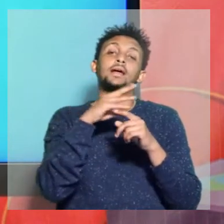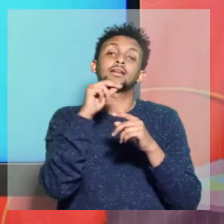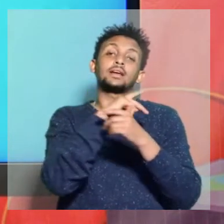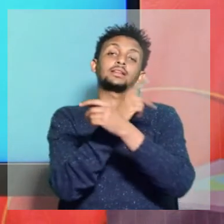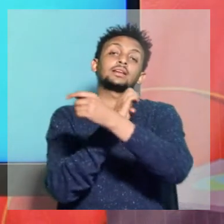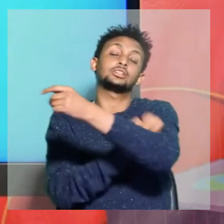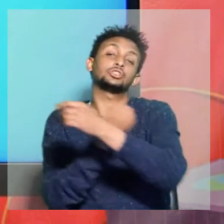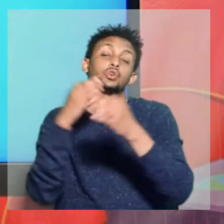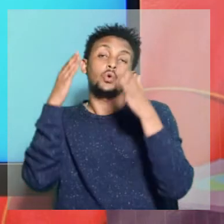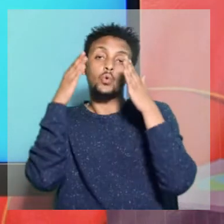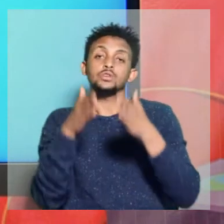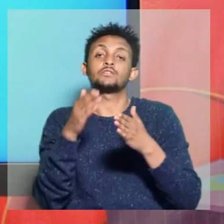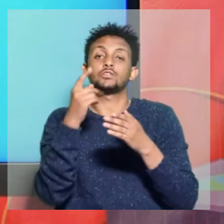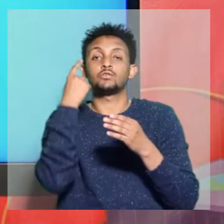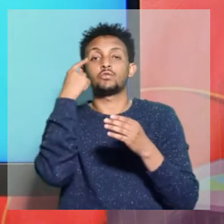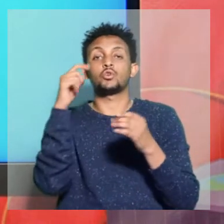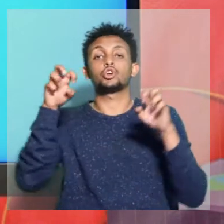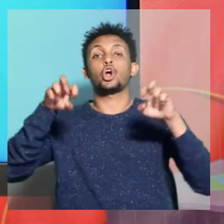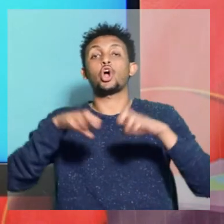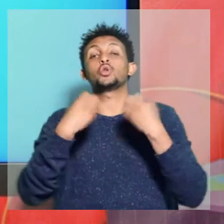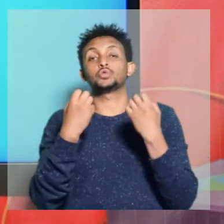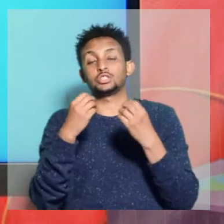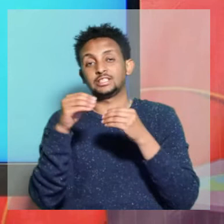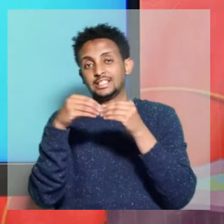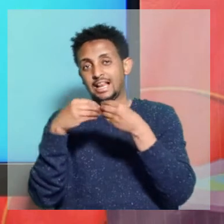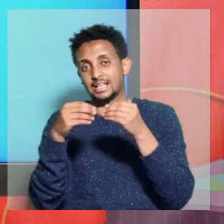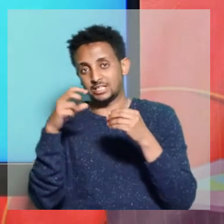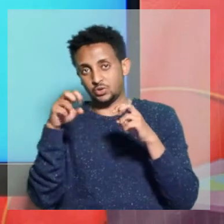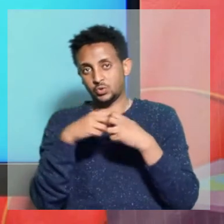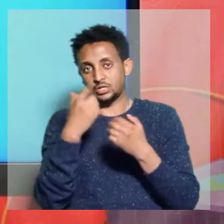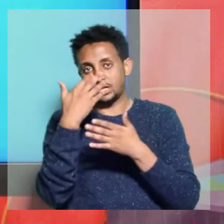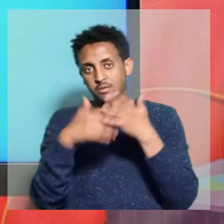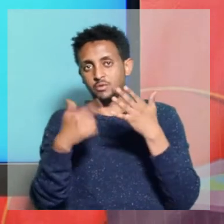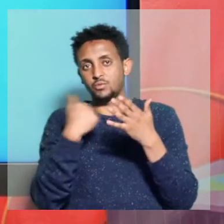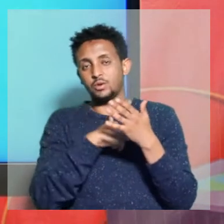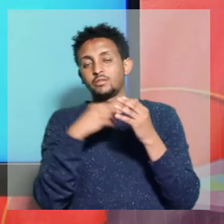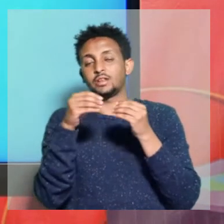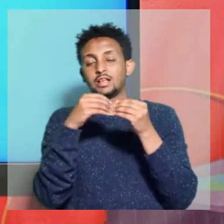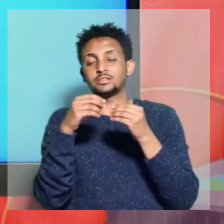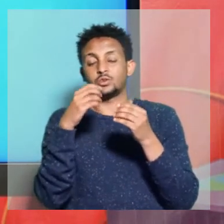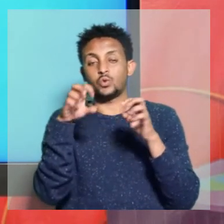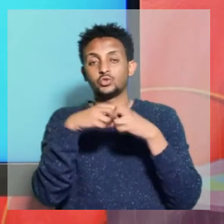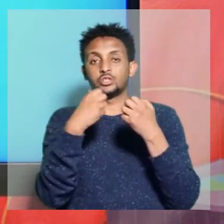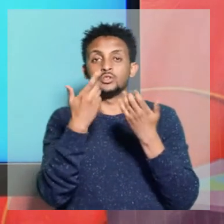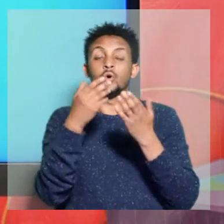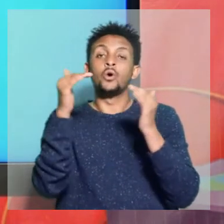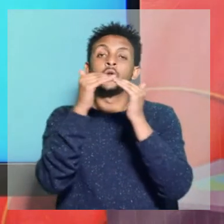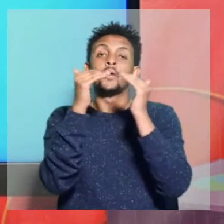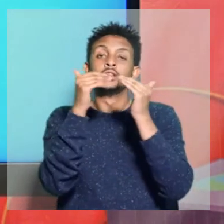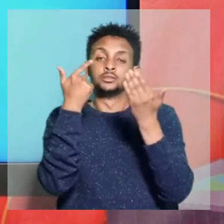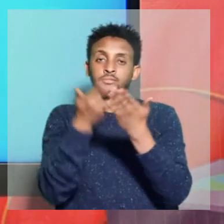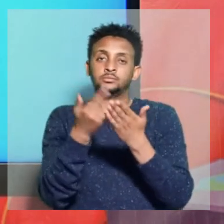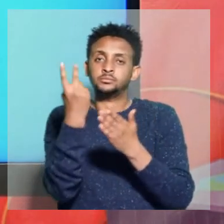energy are conserved for collisions, elastic collision, for type of collision having elastic collision. So equating these